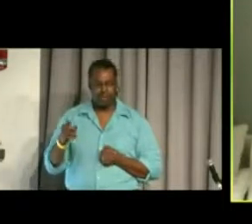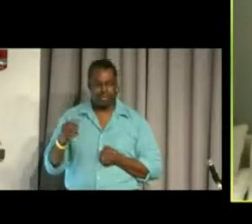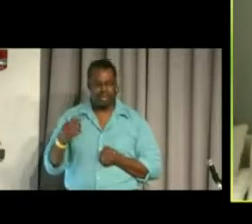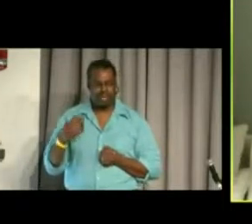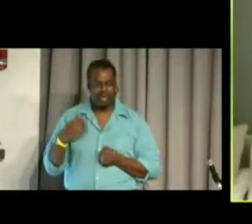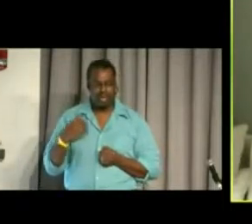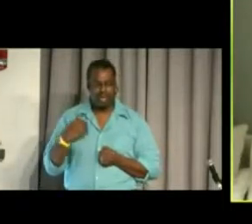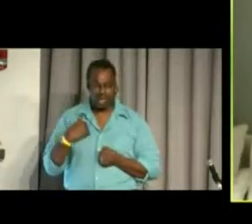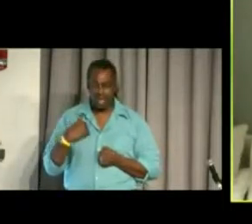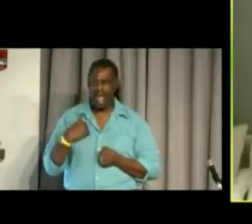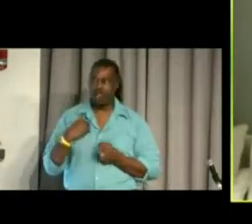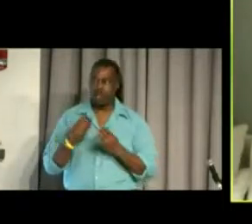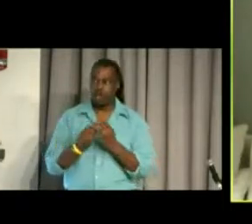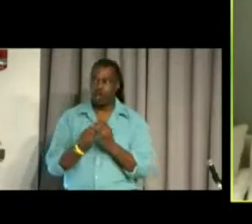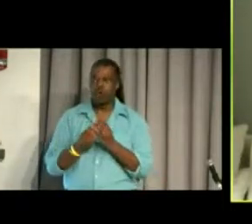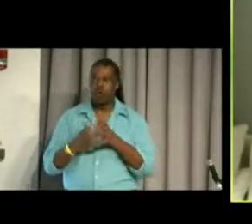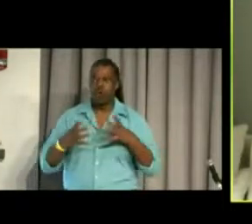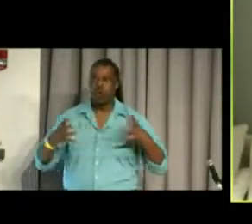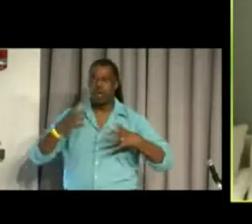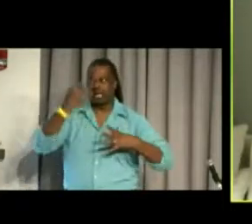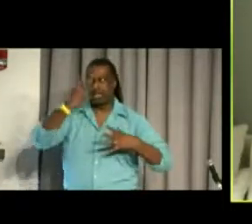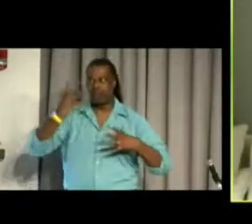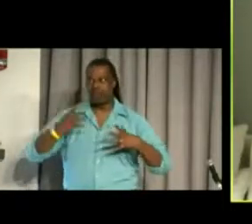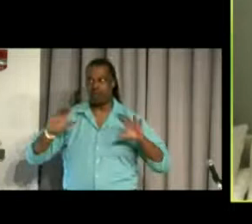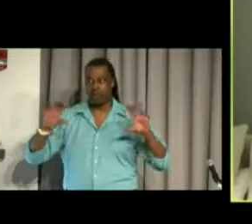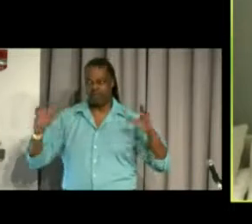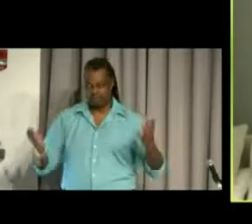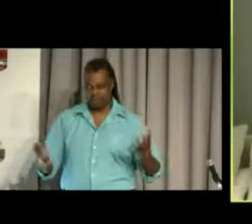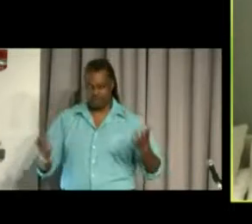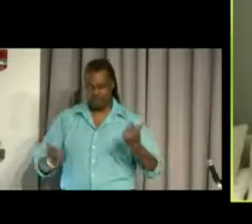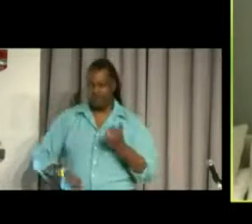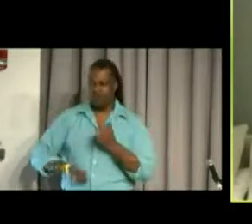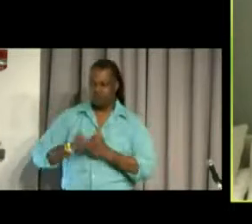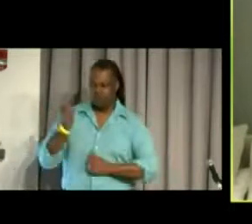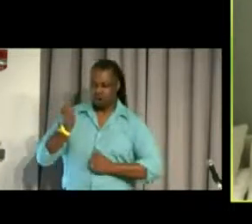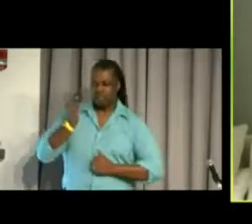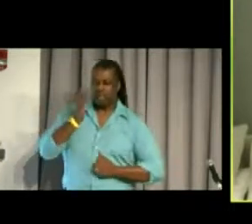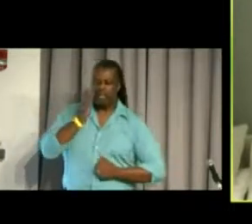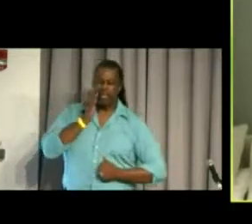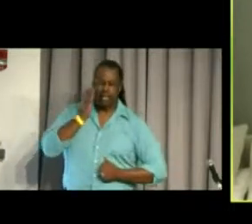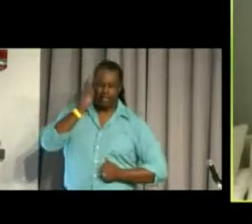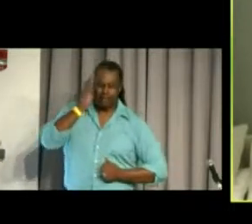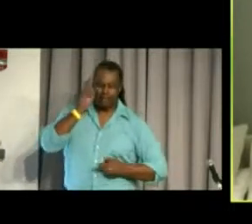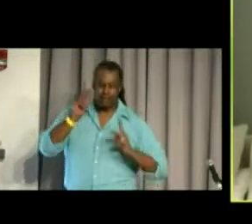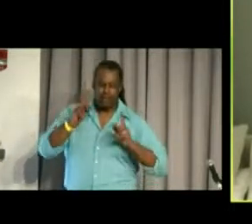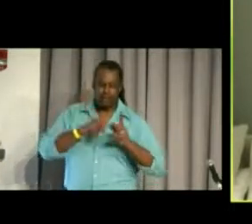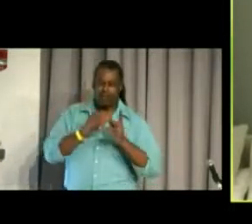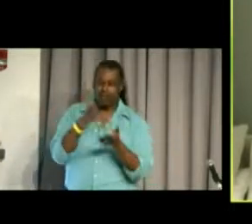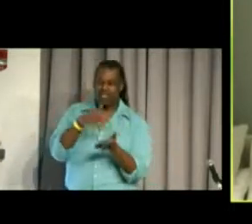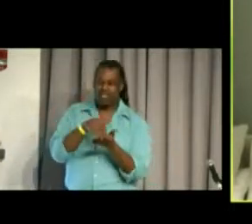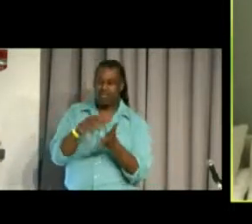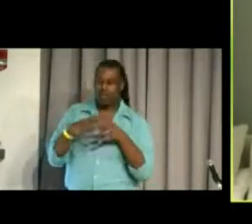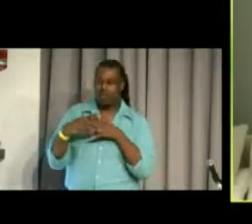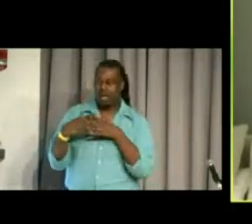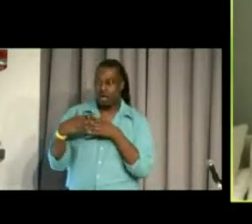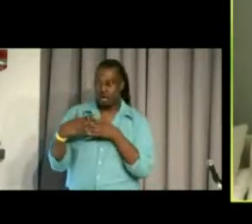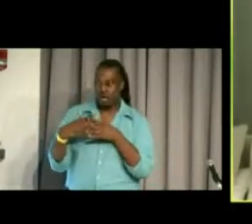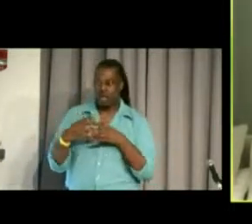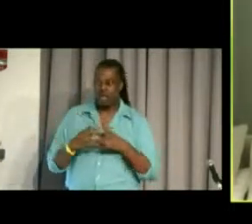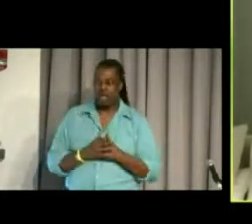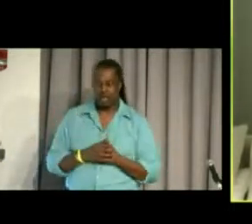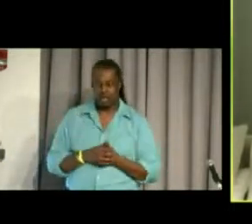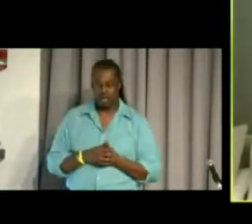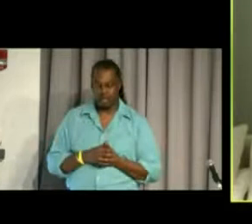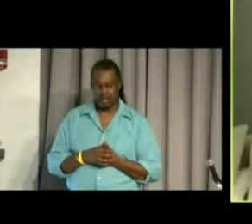growing immigrant population of primarily Indigenous folks from Central America.